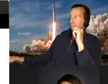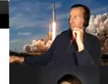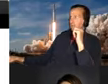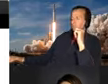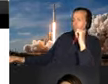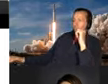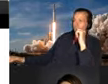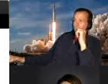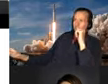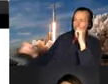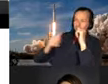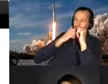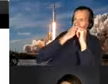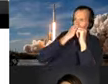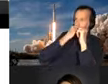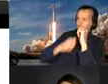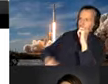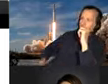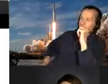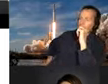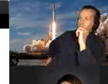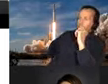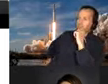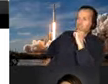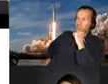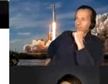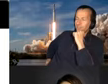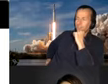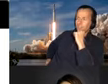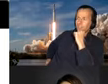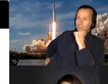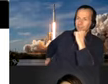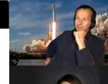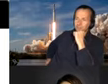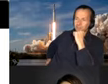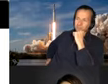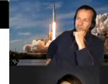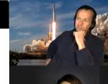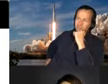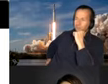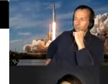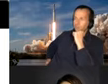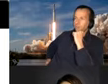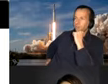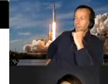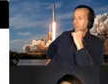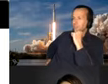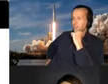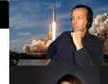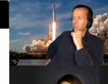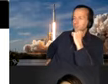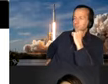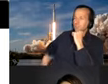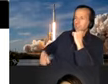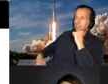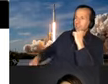Just to recap what I said, children often become vectors of disease spread. And we all know this.